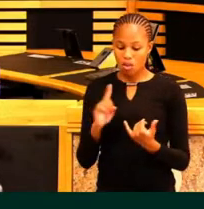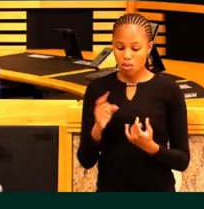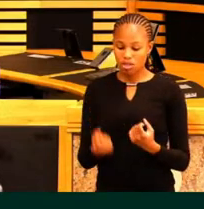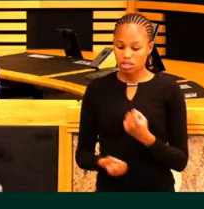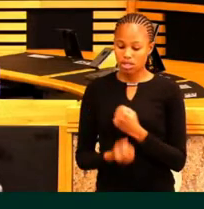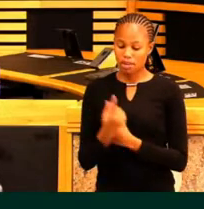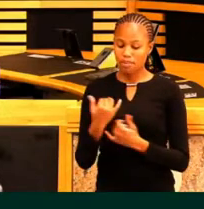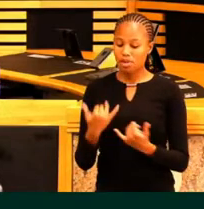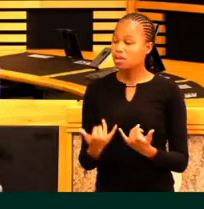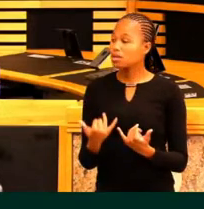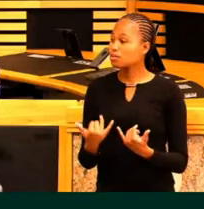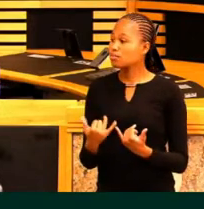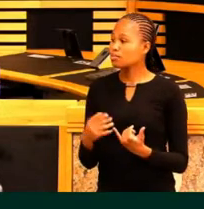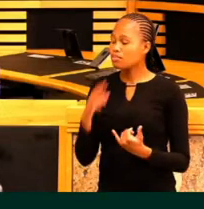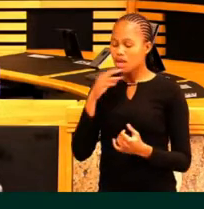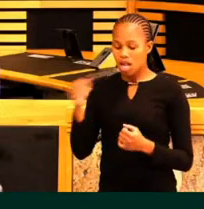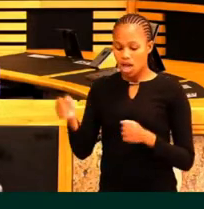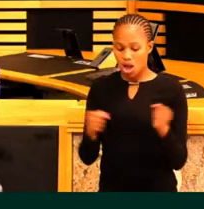unemployment